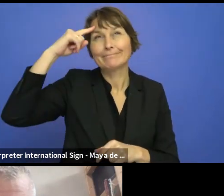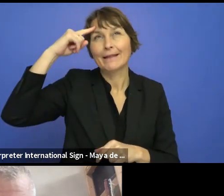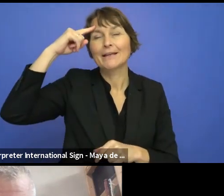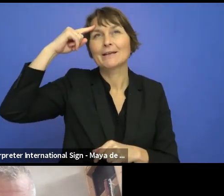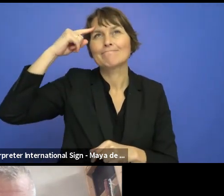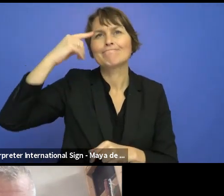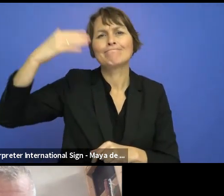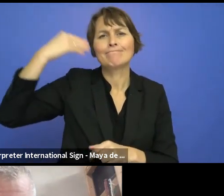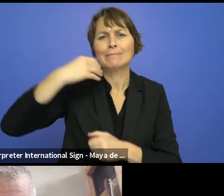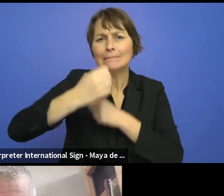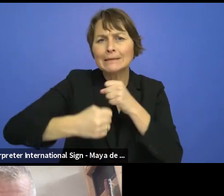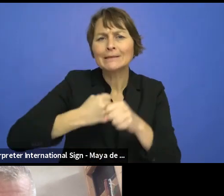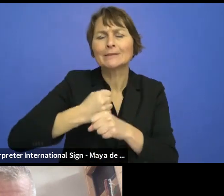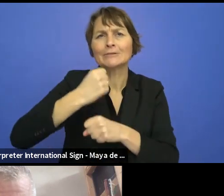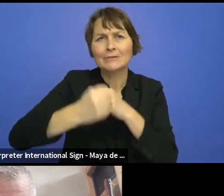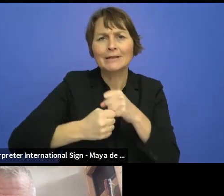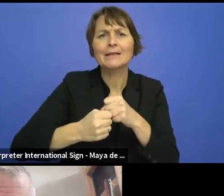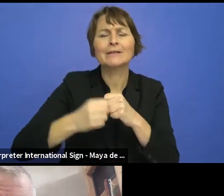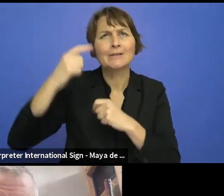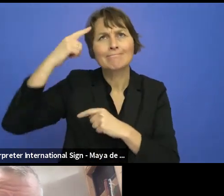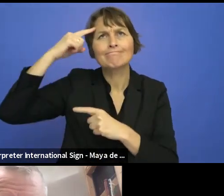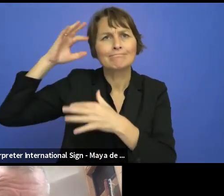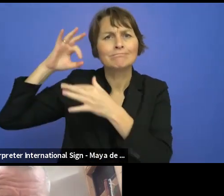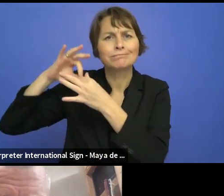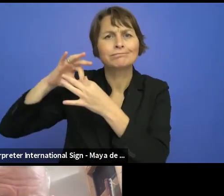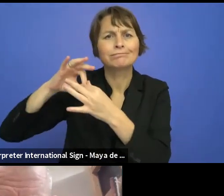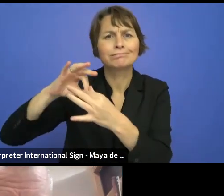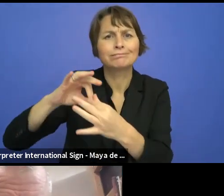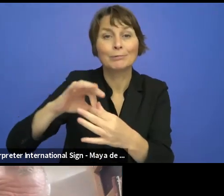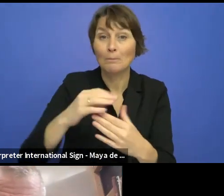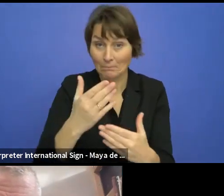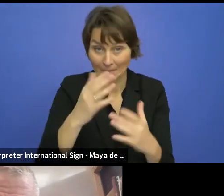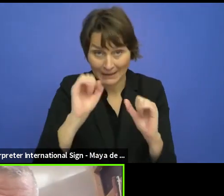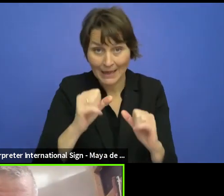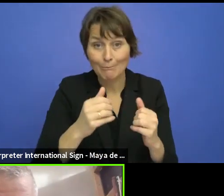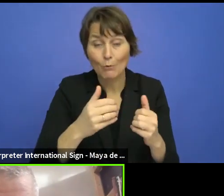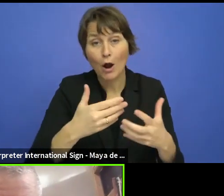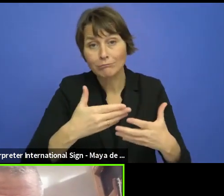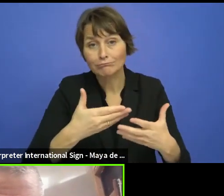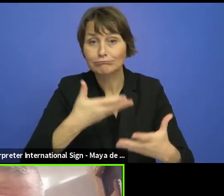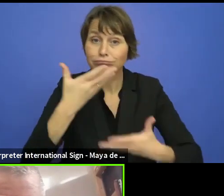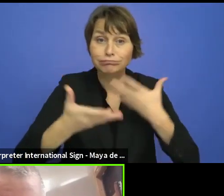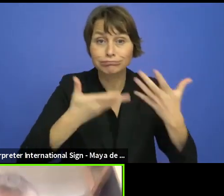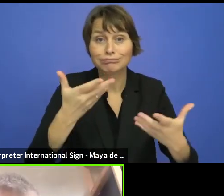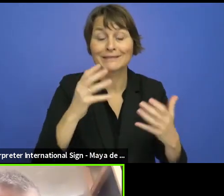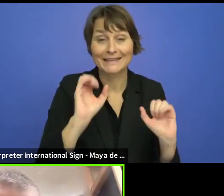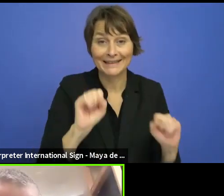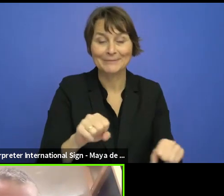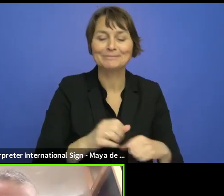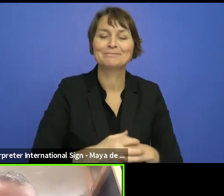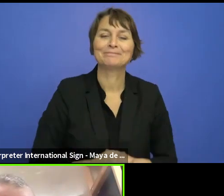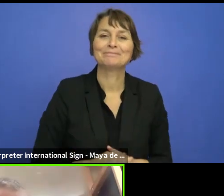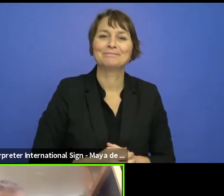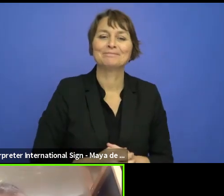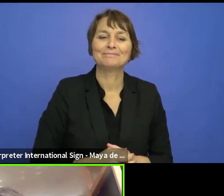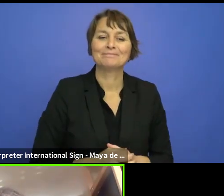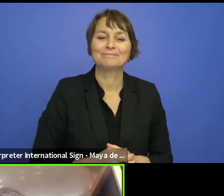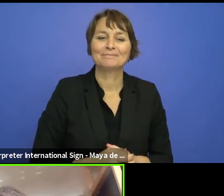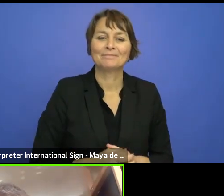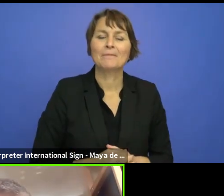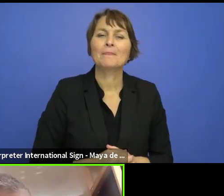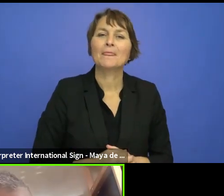for many, many years. Can you elaborate a little bit? Yes. So while I was thinking about what I wanted to say, that